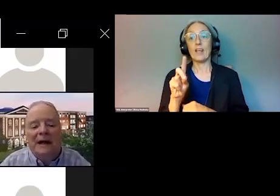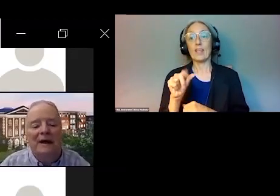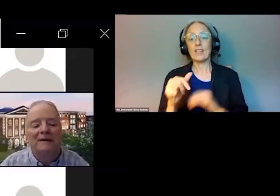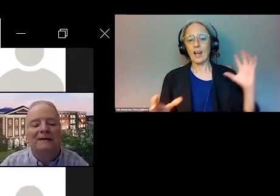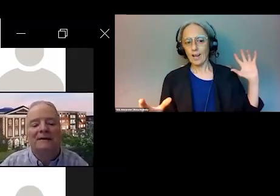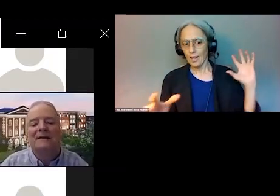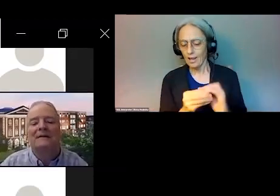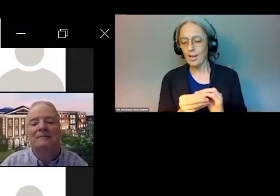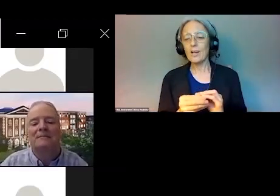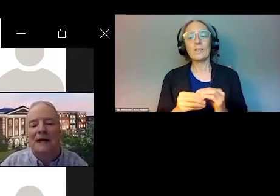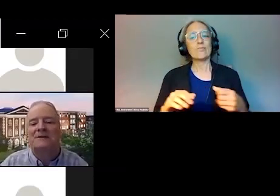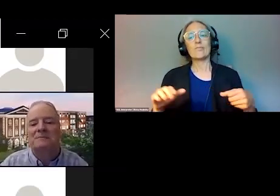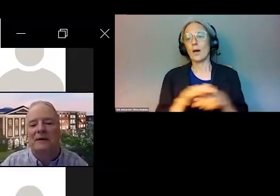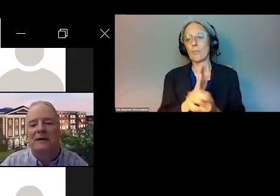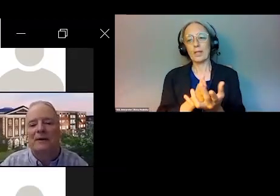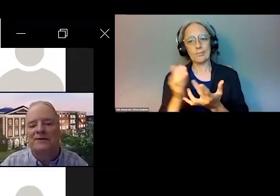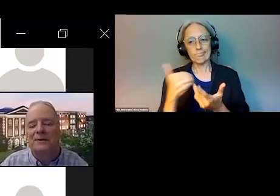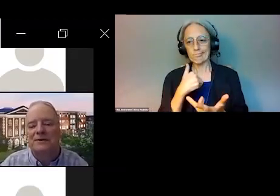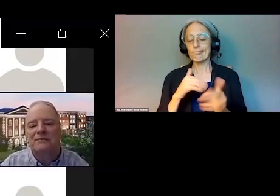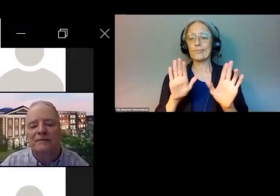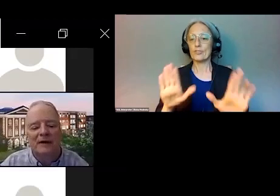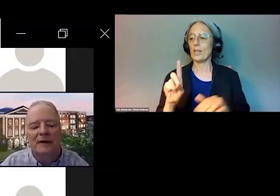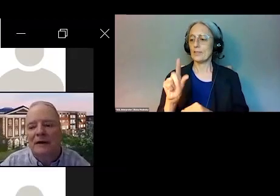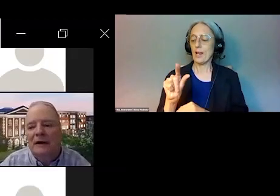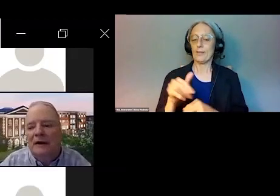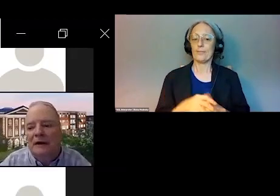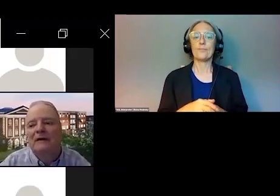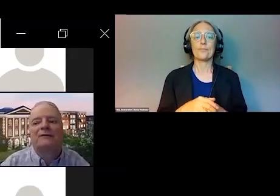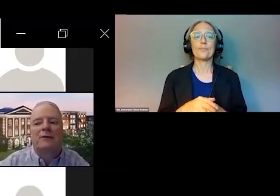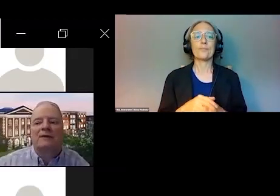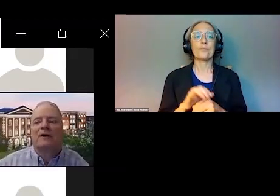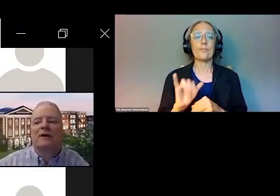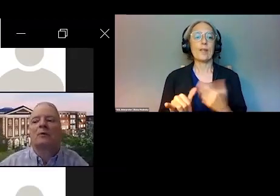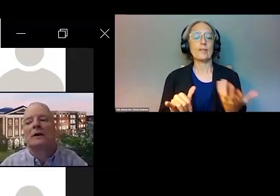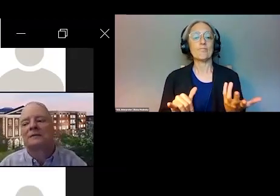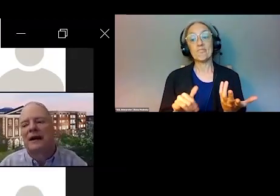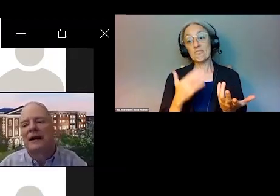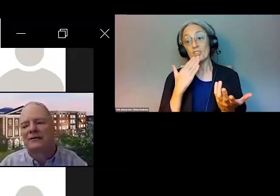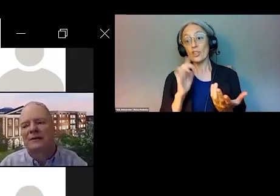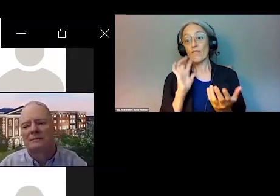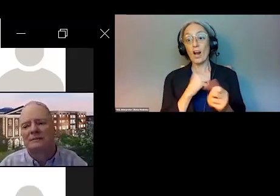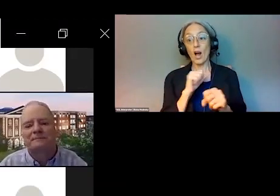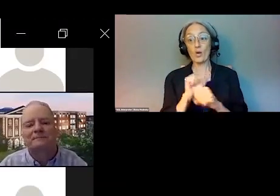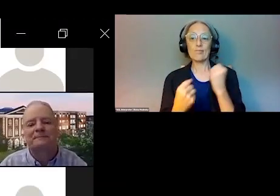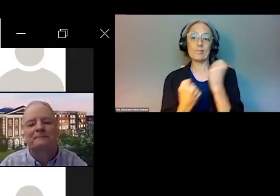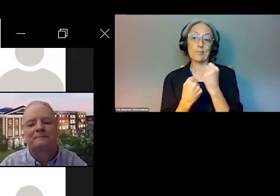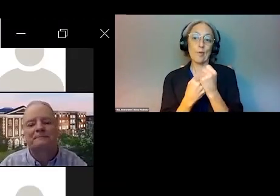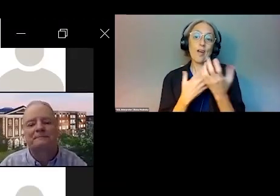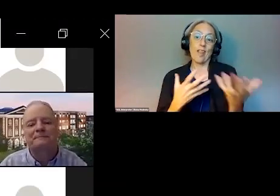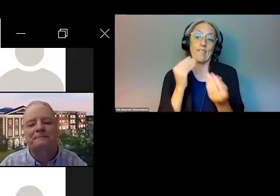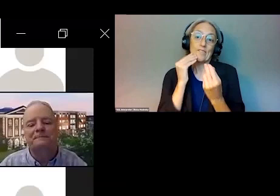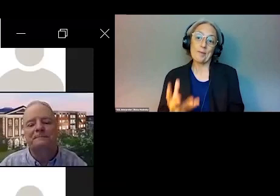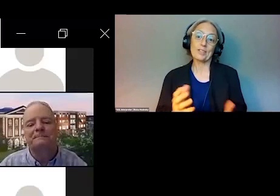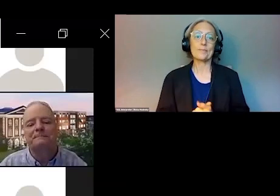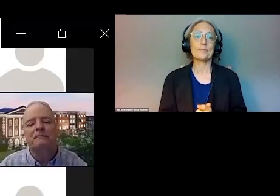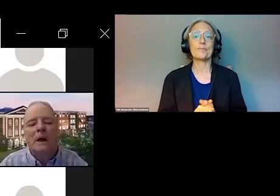complete, and that's been a great source of strength for our work. Next.